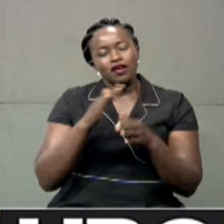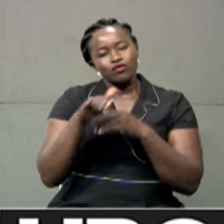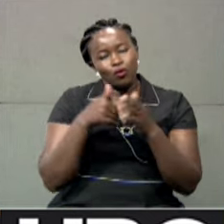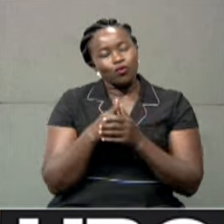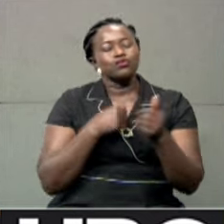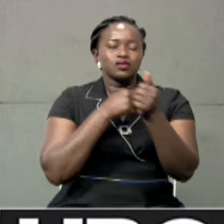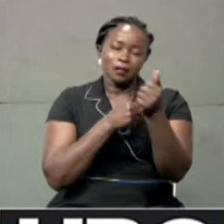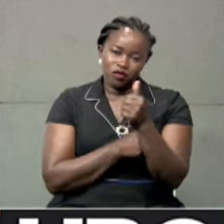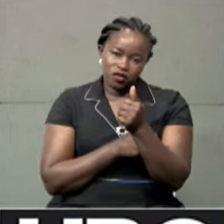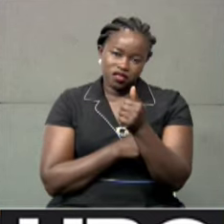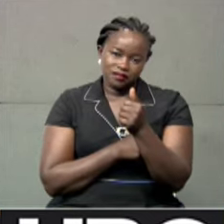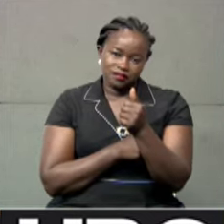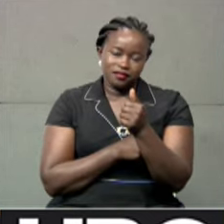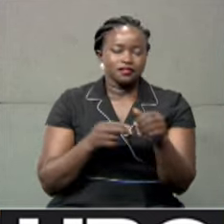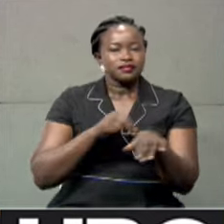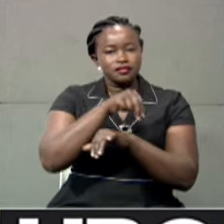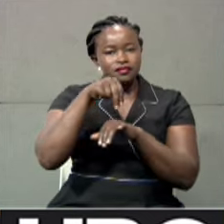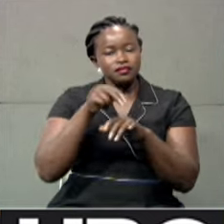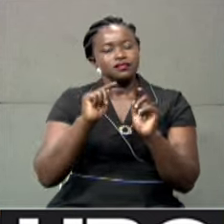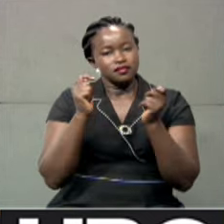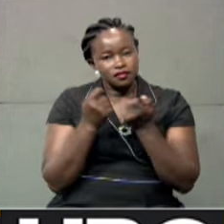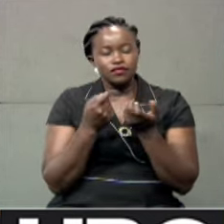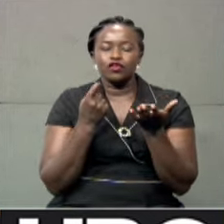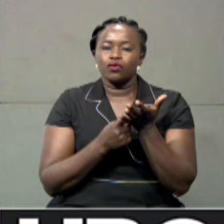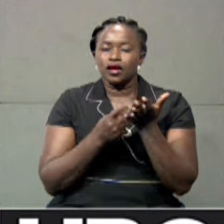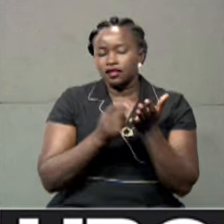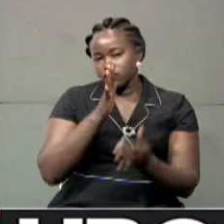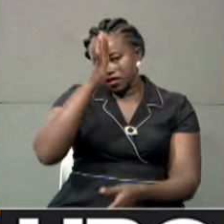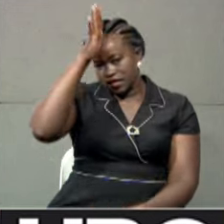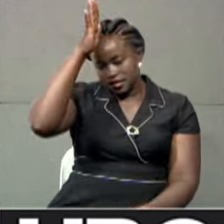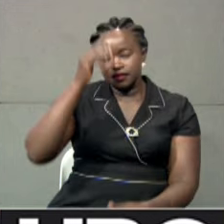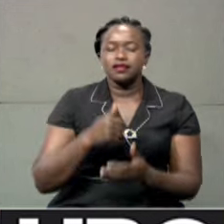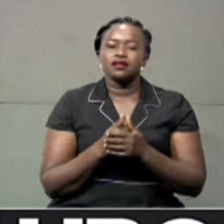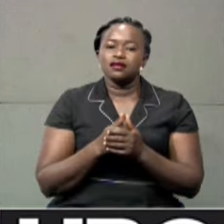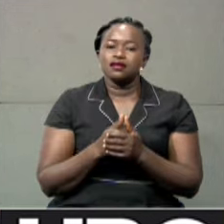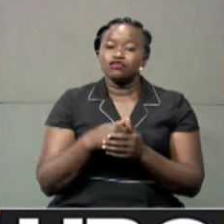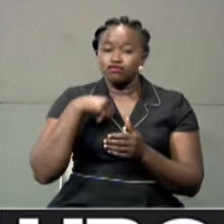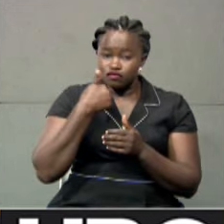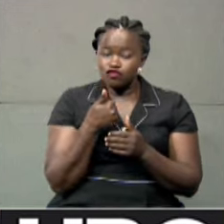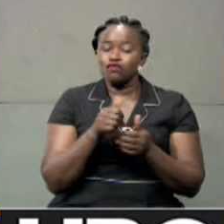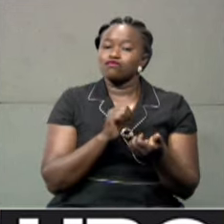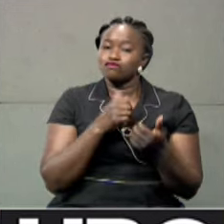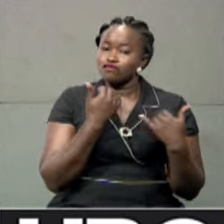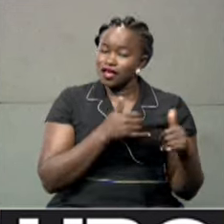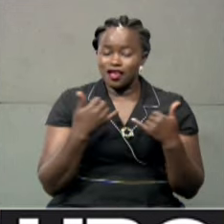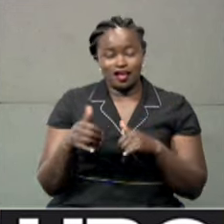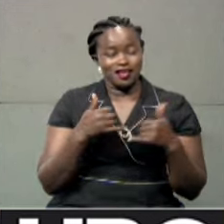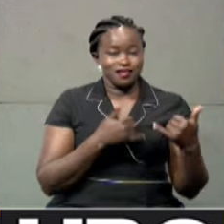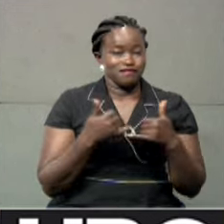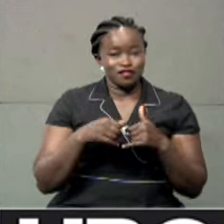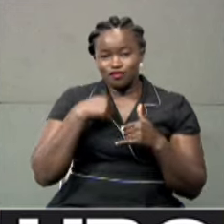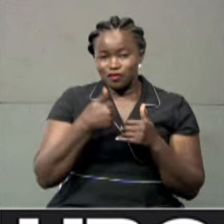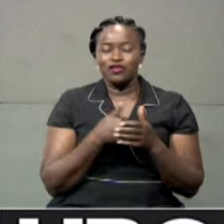support our national team, Uganda Cranes, that will be playing tomorrow. And the